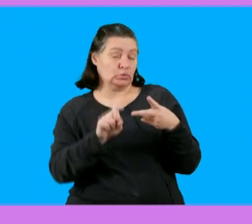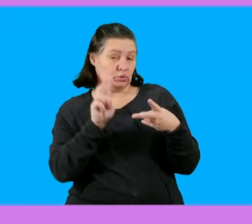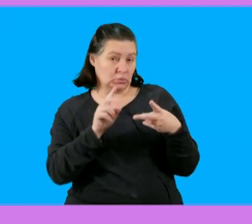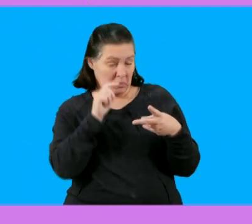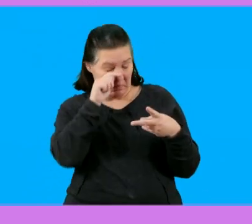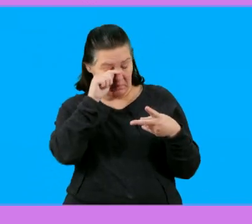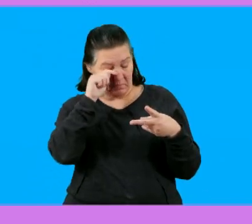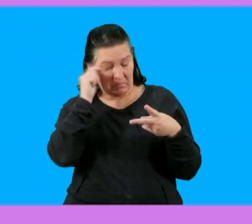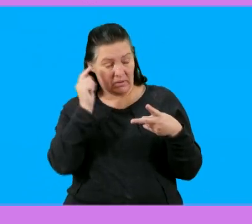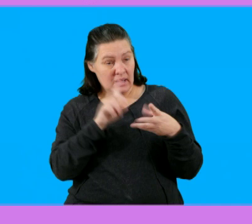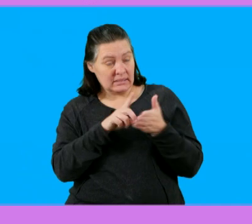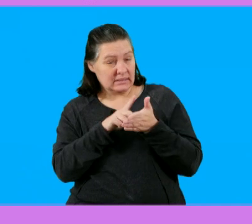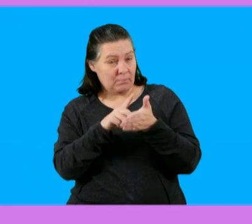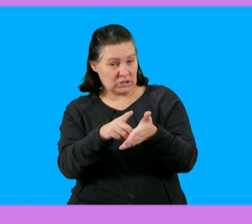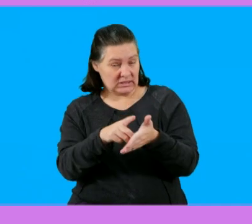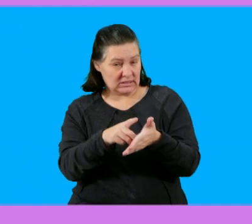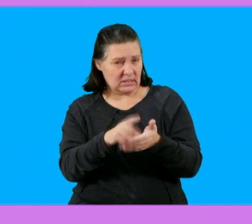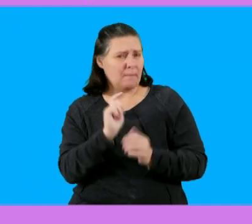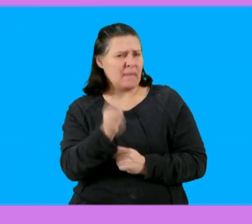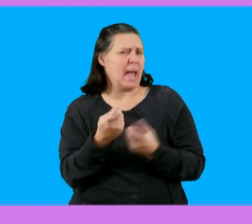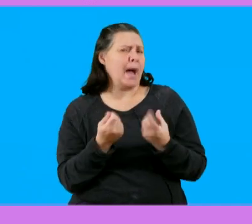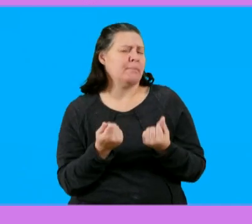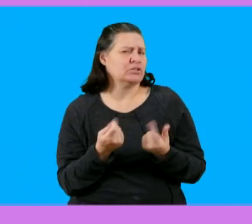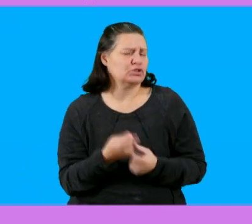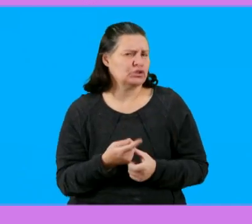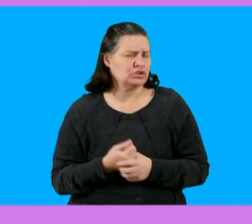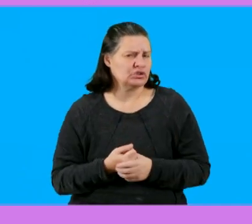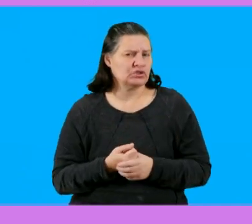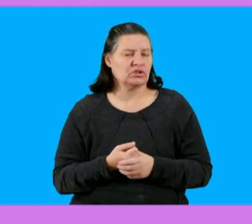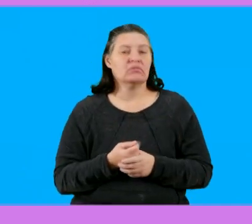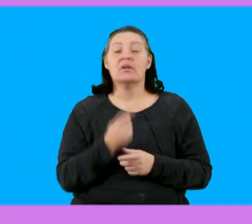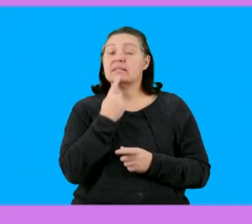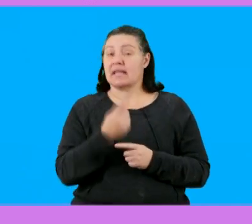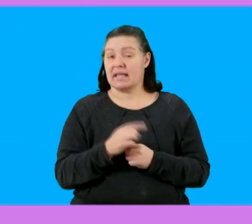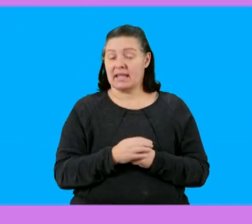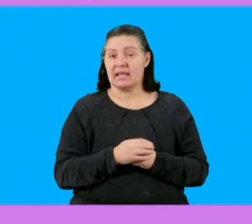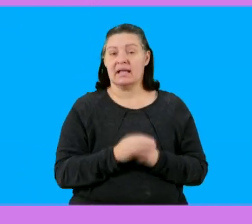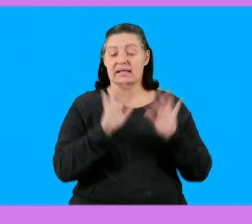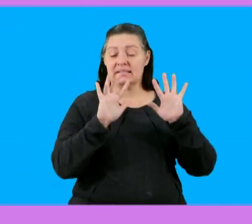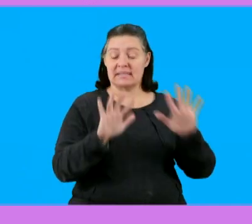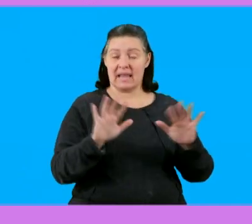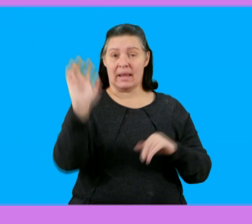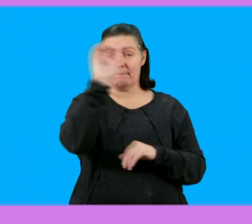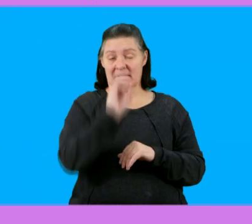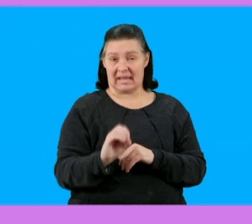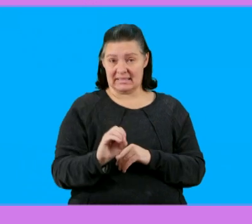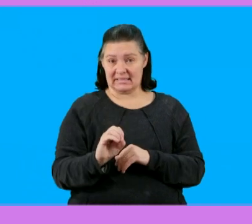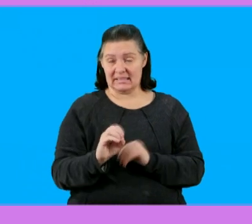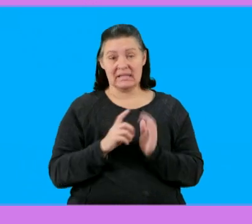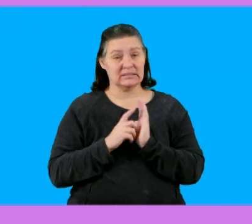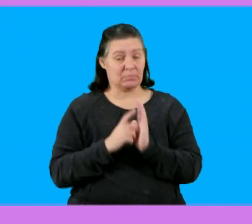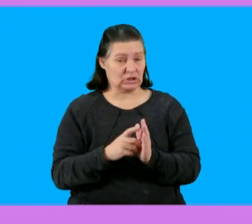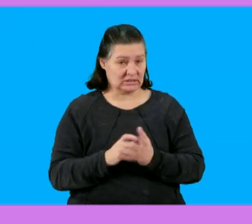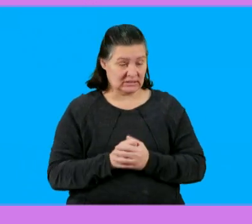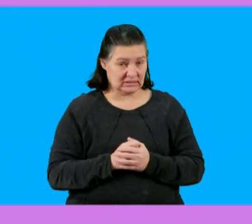2, calculate the deposit Raymond must pay. Remember, it indicates to us here, a 10% deposit is